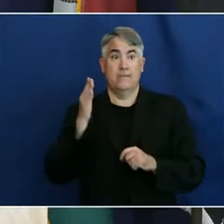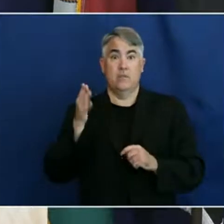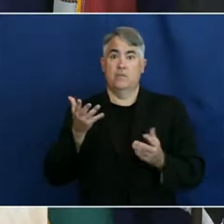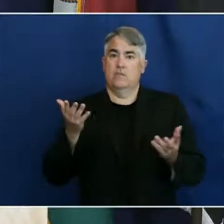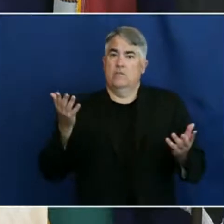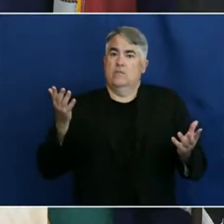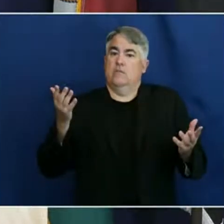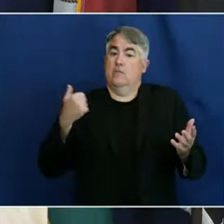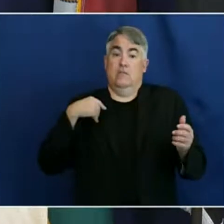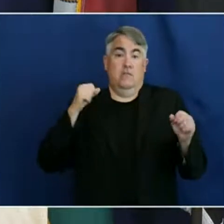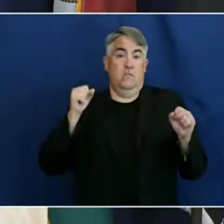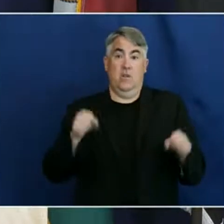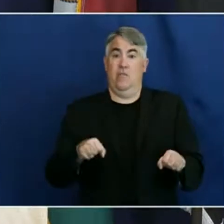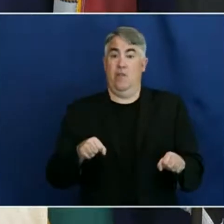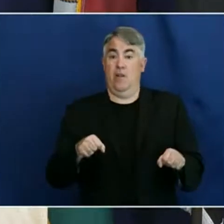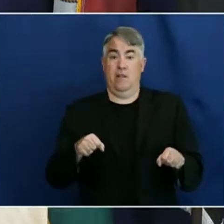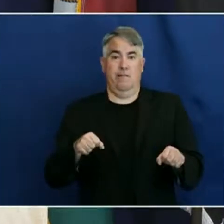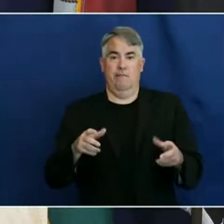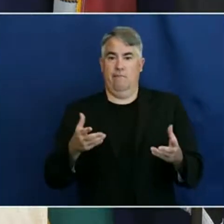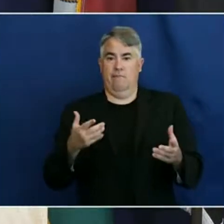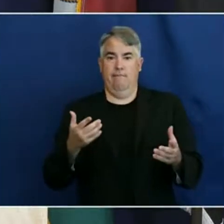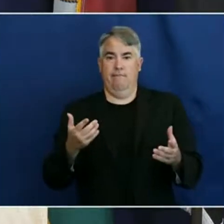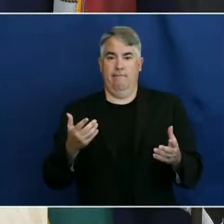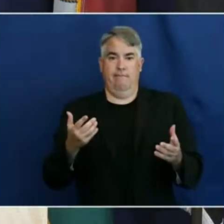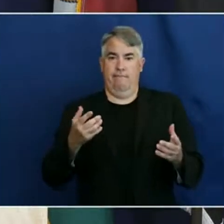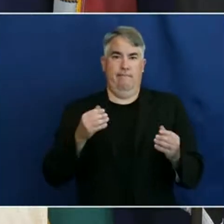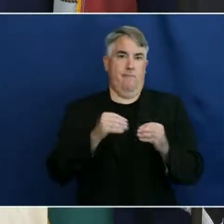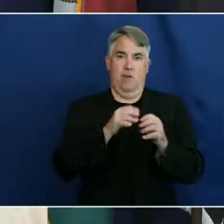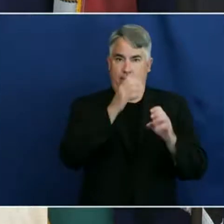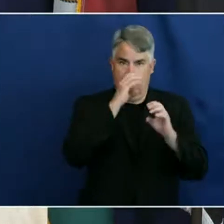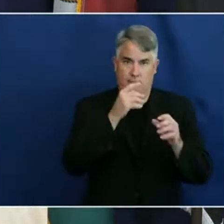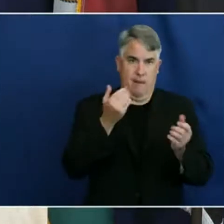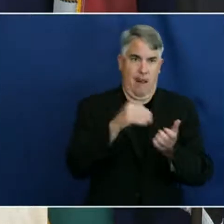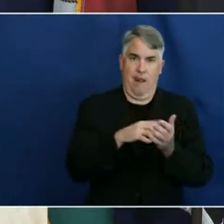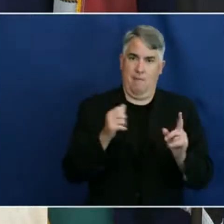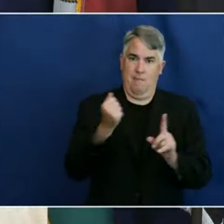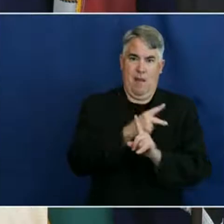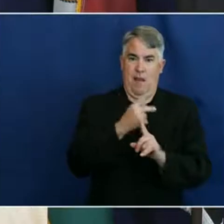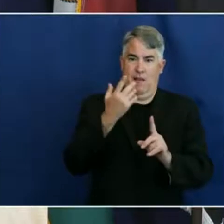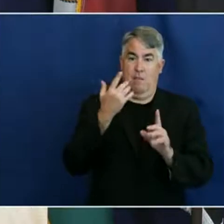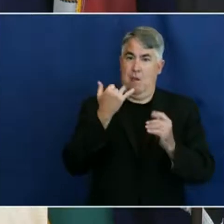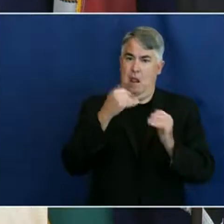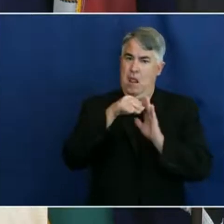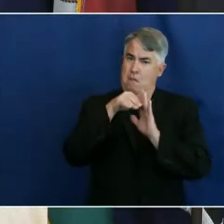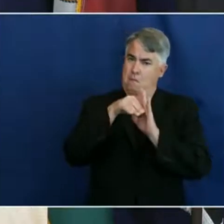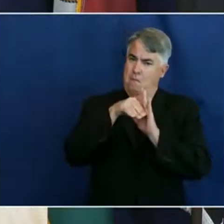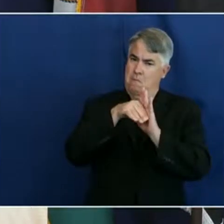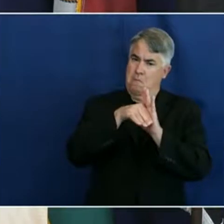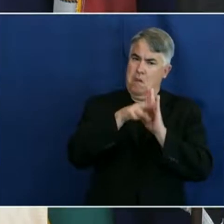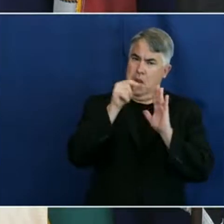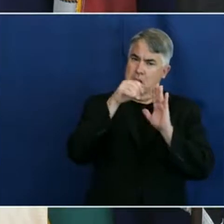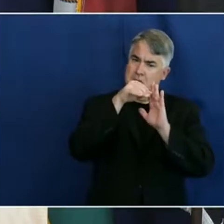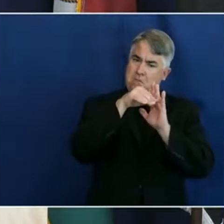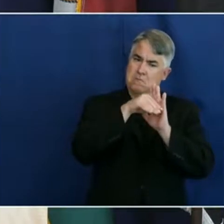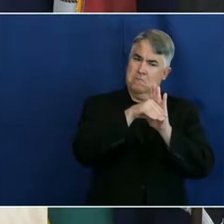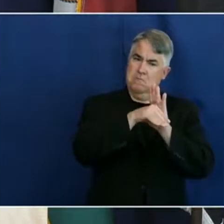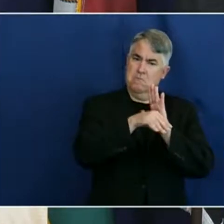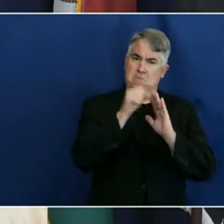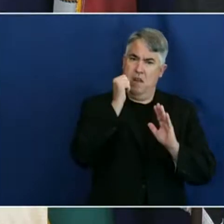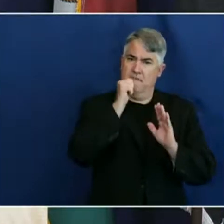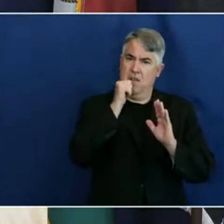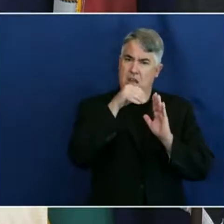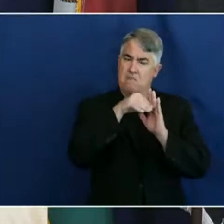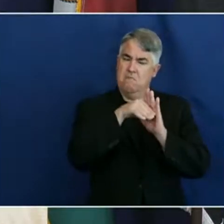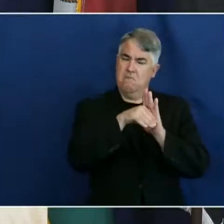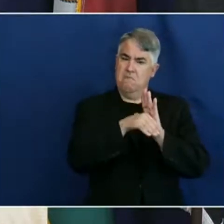could have additional restrictive measures. But if we continue to decline in terms of case rates and daily case